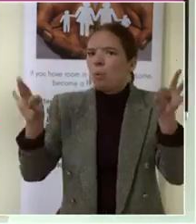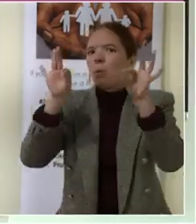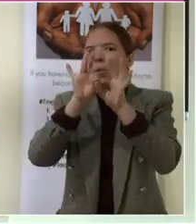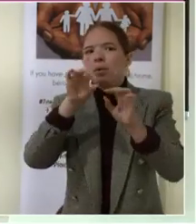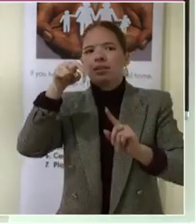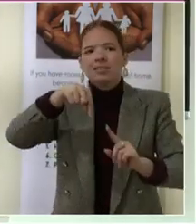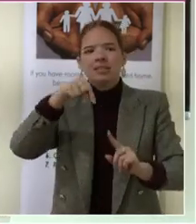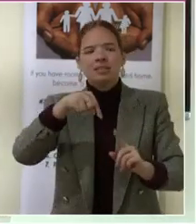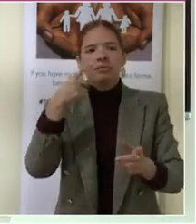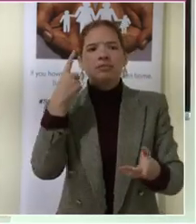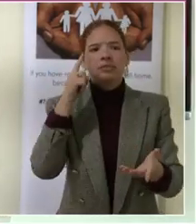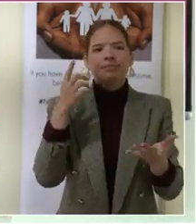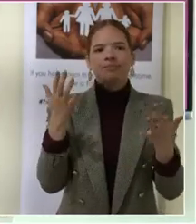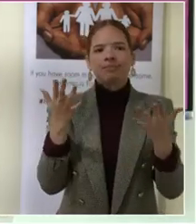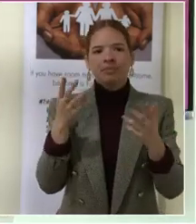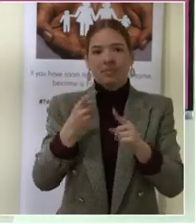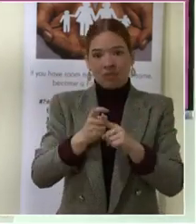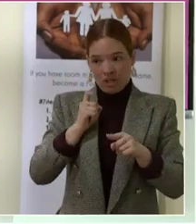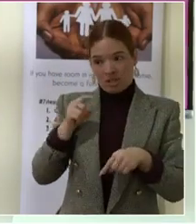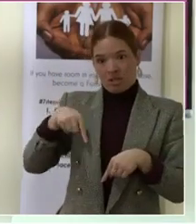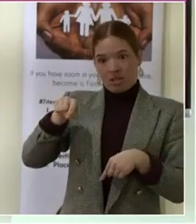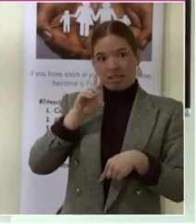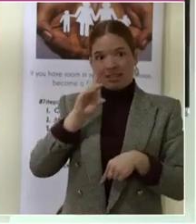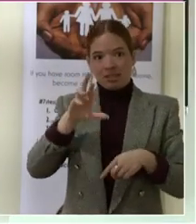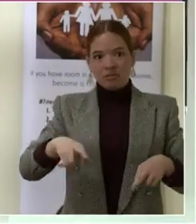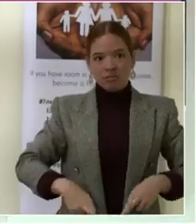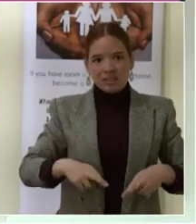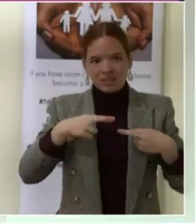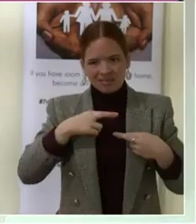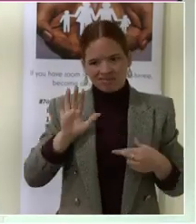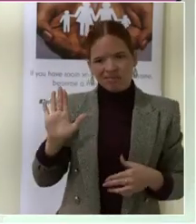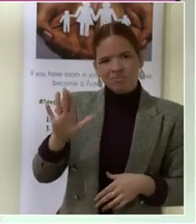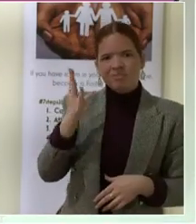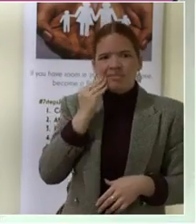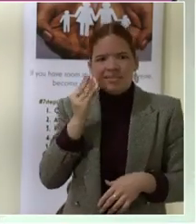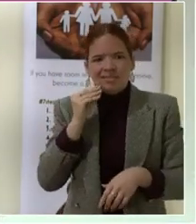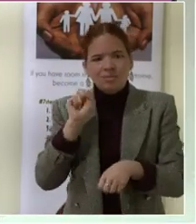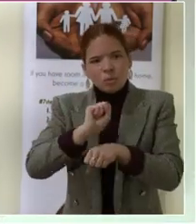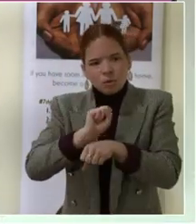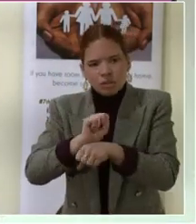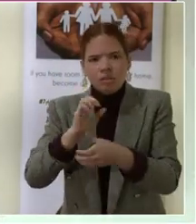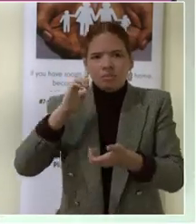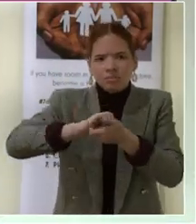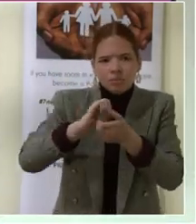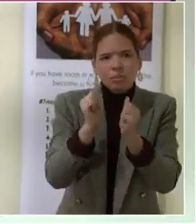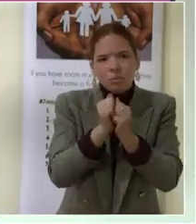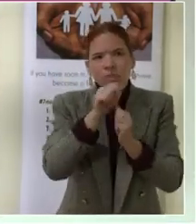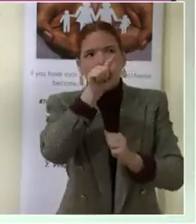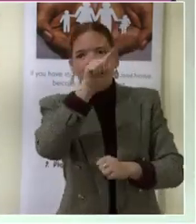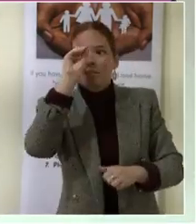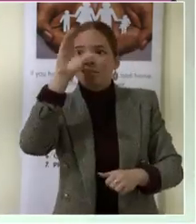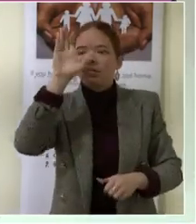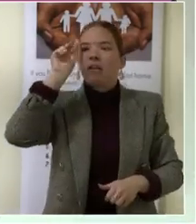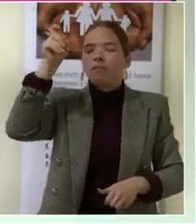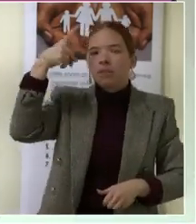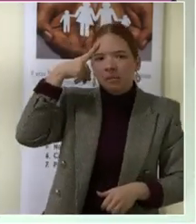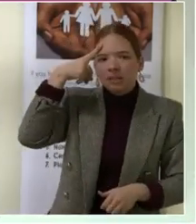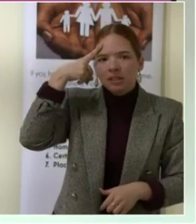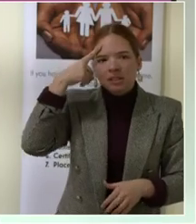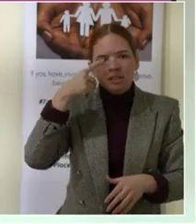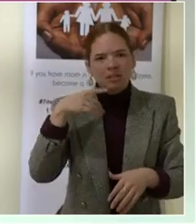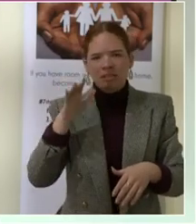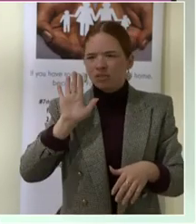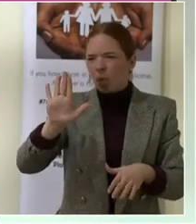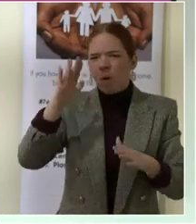own residents about their own experience, about working with the government, and about their own hopes and dreams for